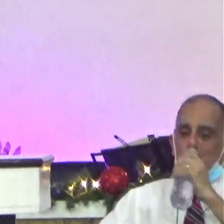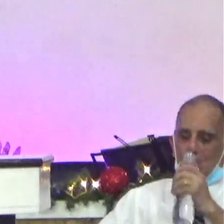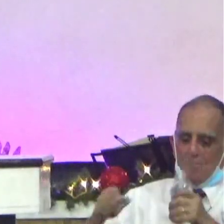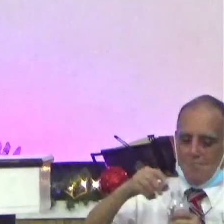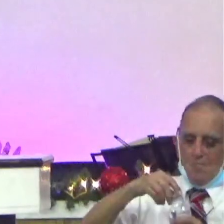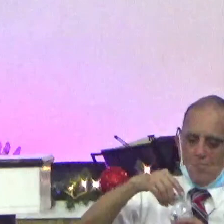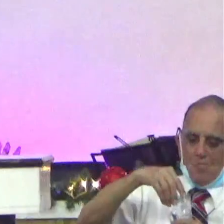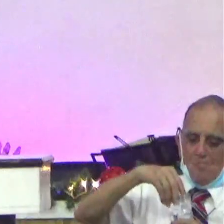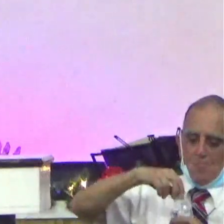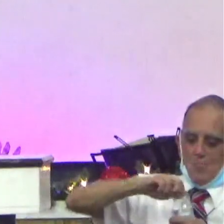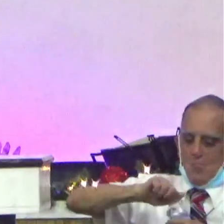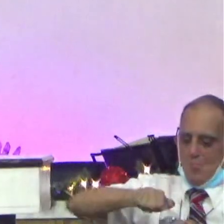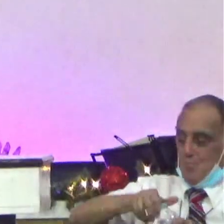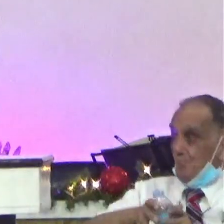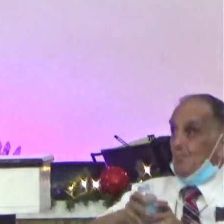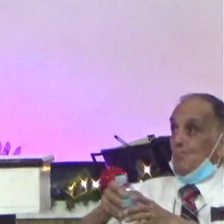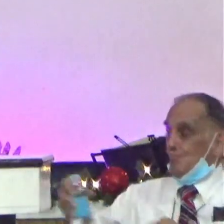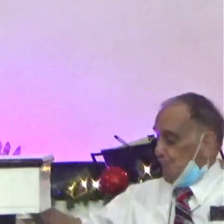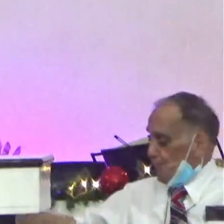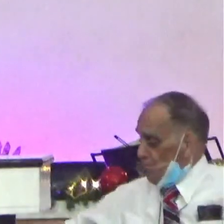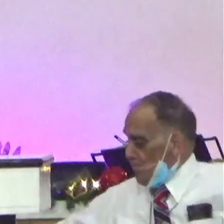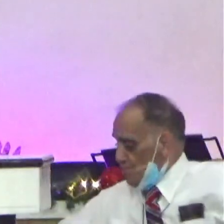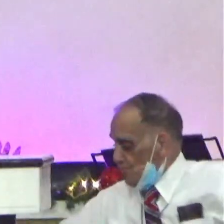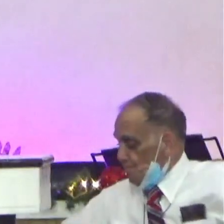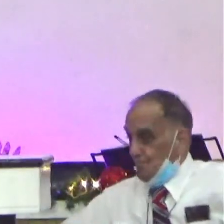Loriano. Sige. Pastor Peter, would you come here and then